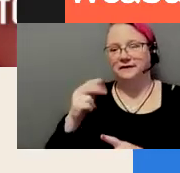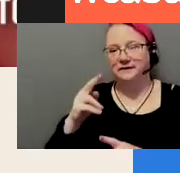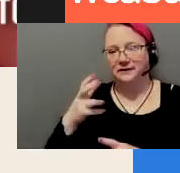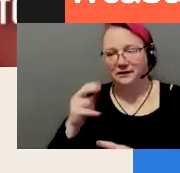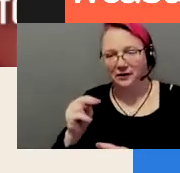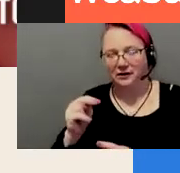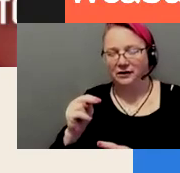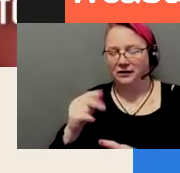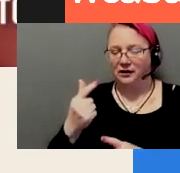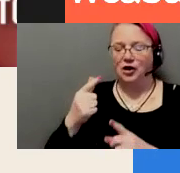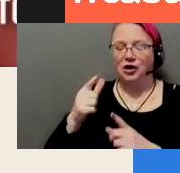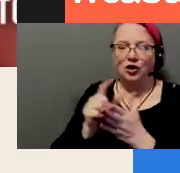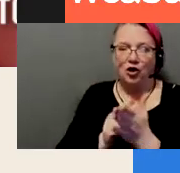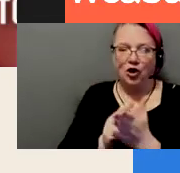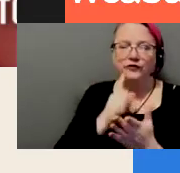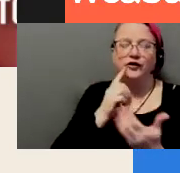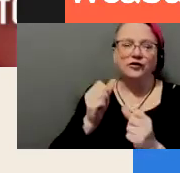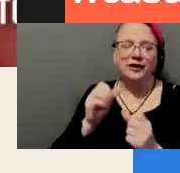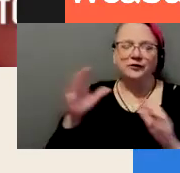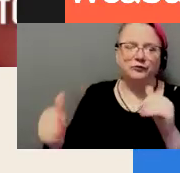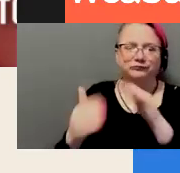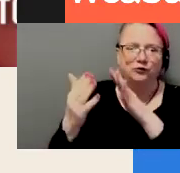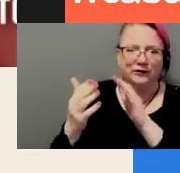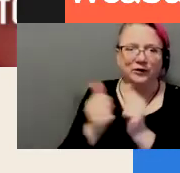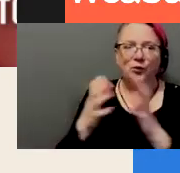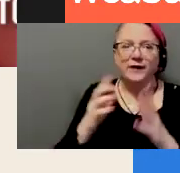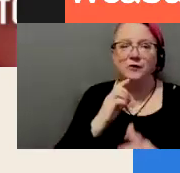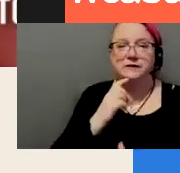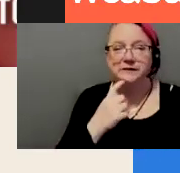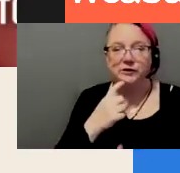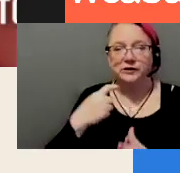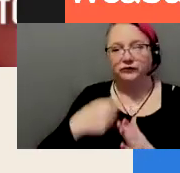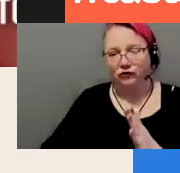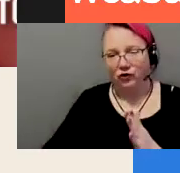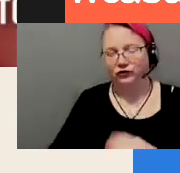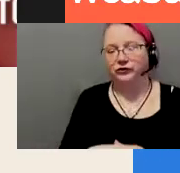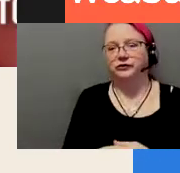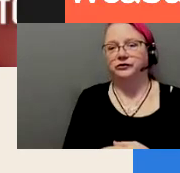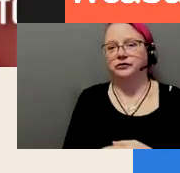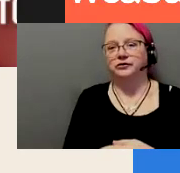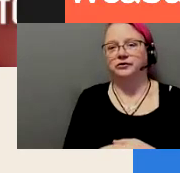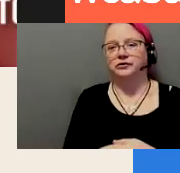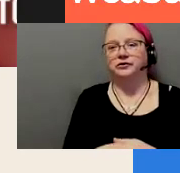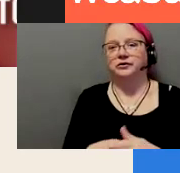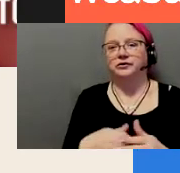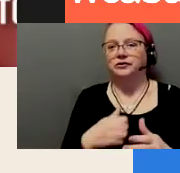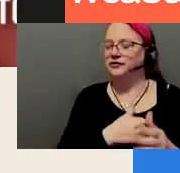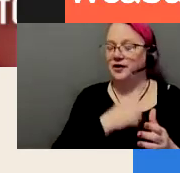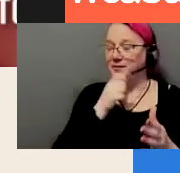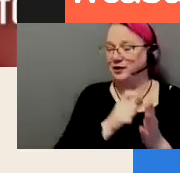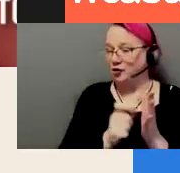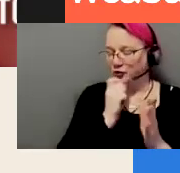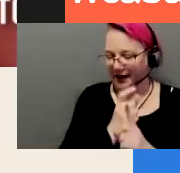sexting between teens without serious charges. Excuse me, my notes were inaccurate there. But